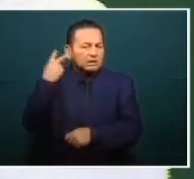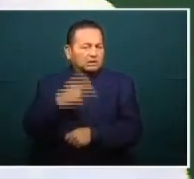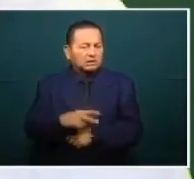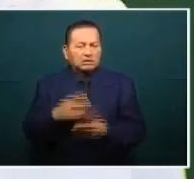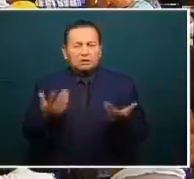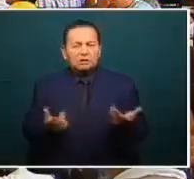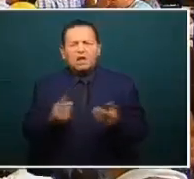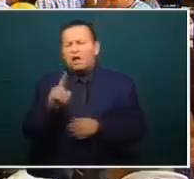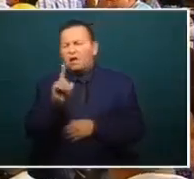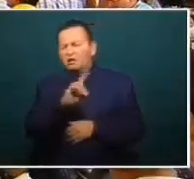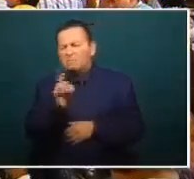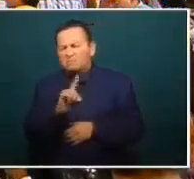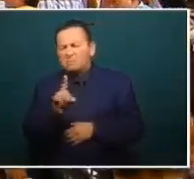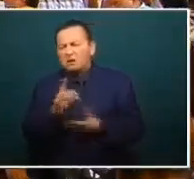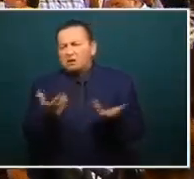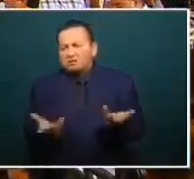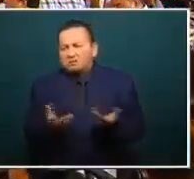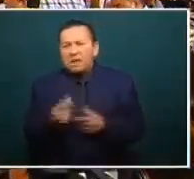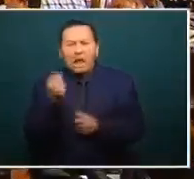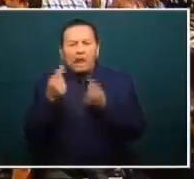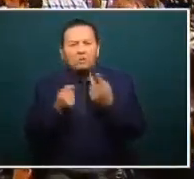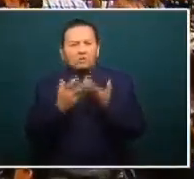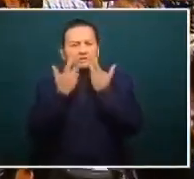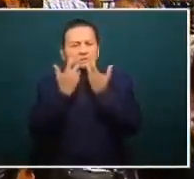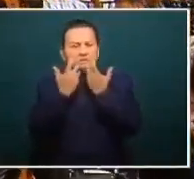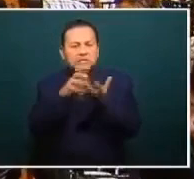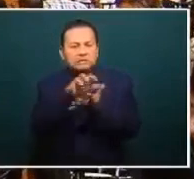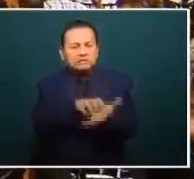Governments that are honest,